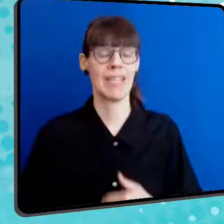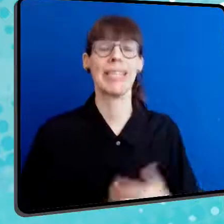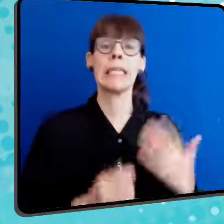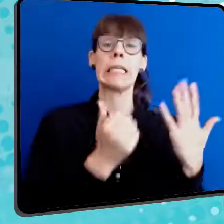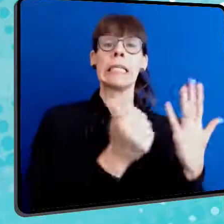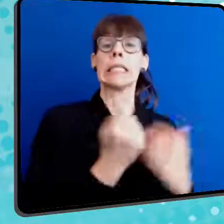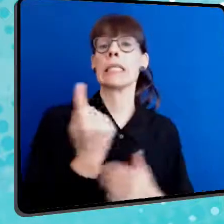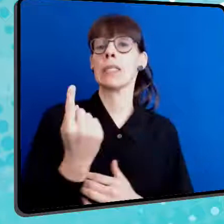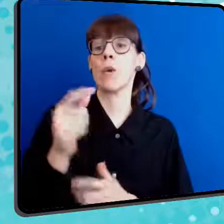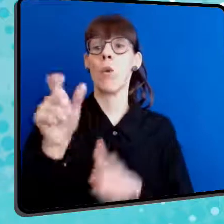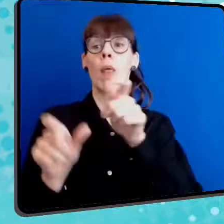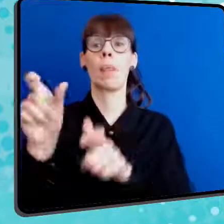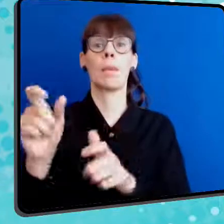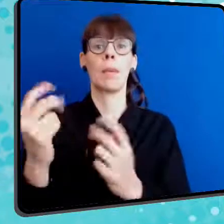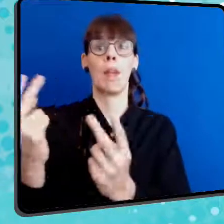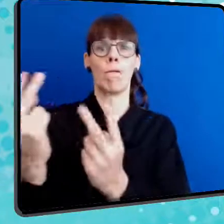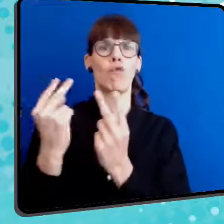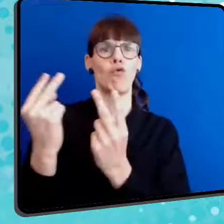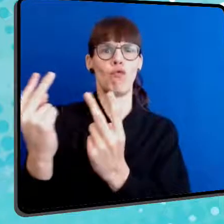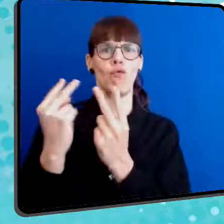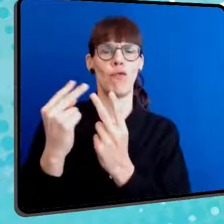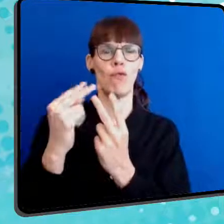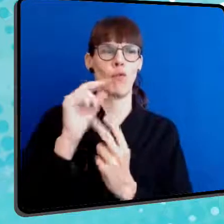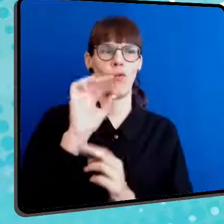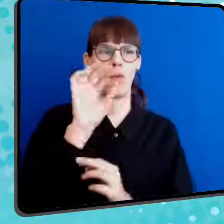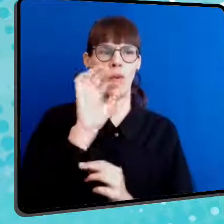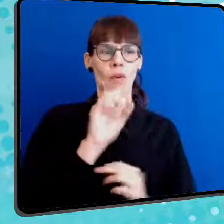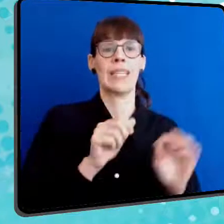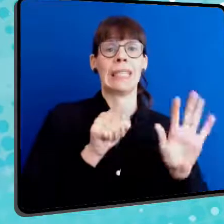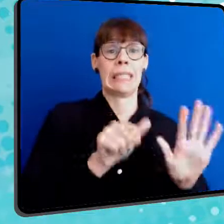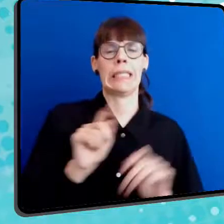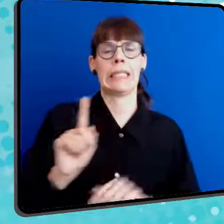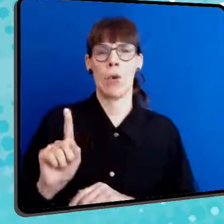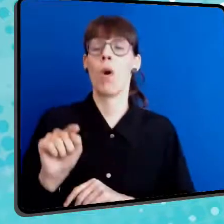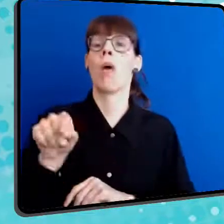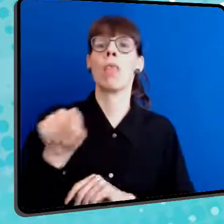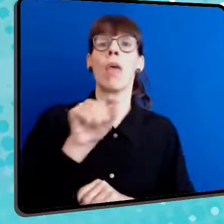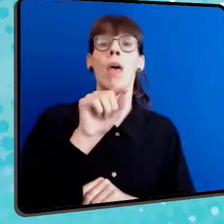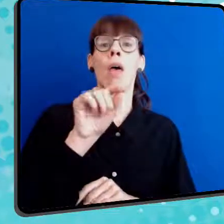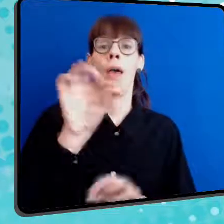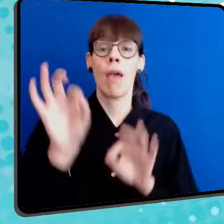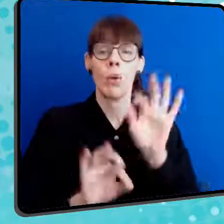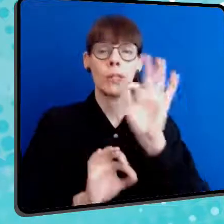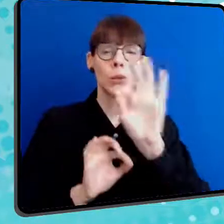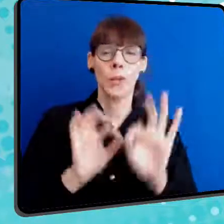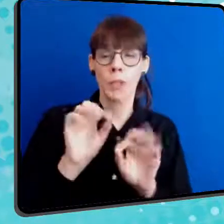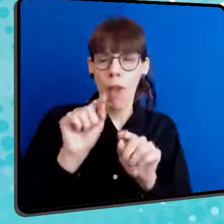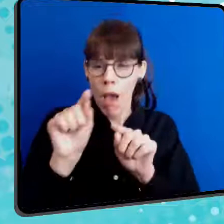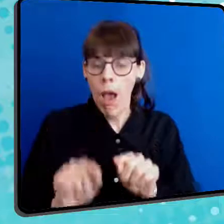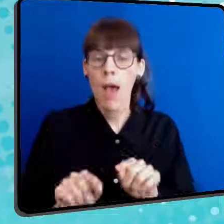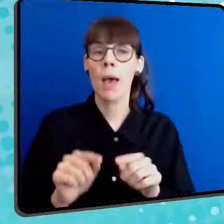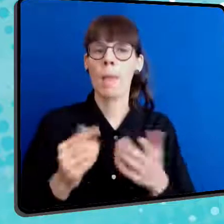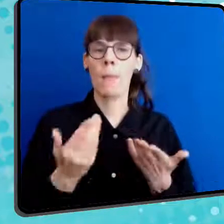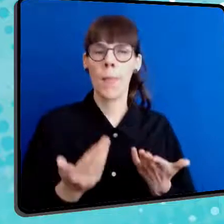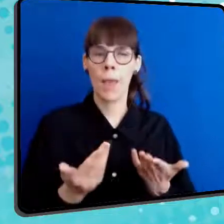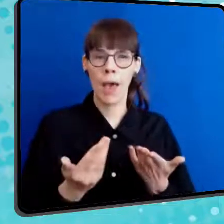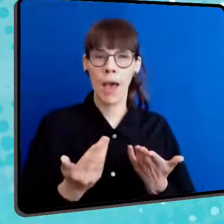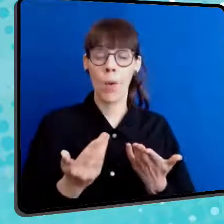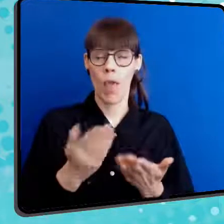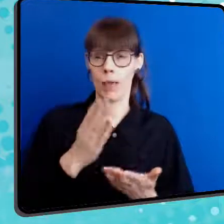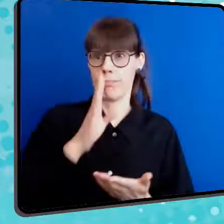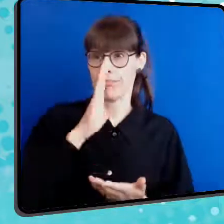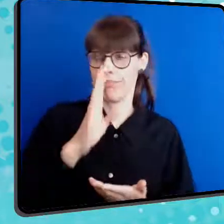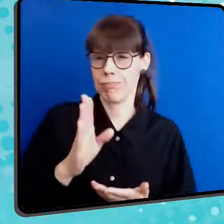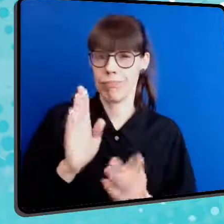asking questions. But due to the 15-minute show we have, it is kind of hard to answer that questions in real time. So that is why